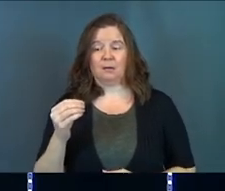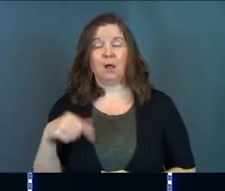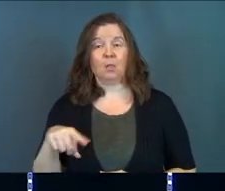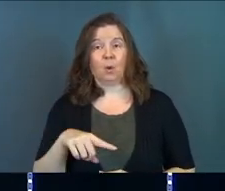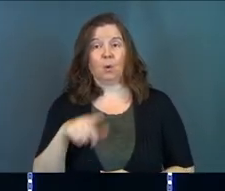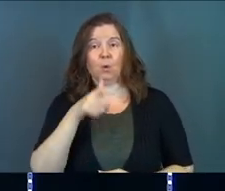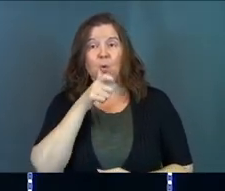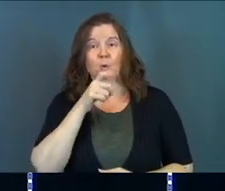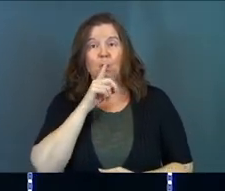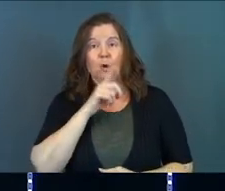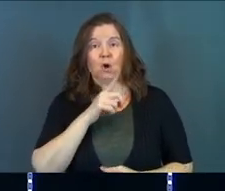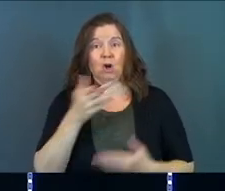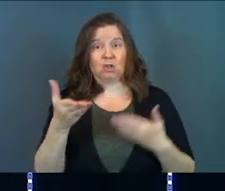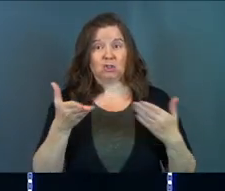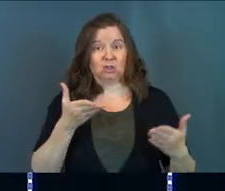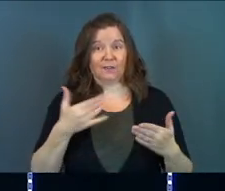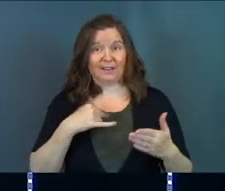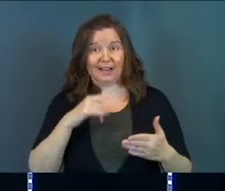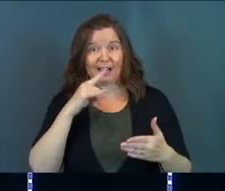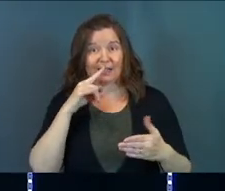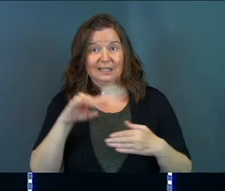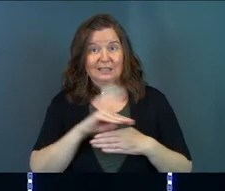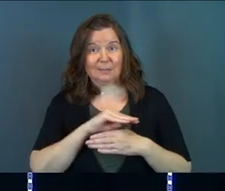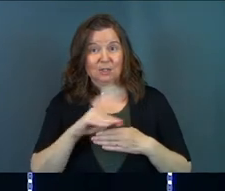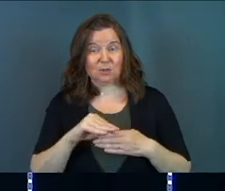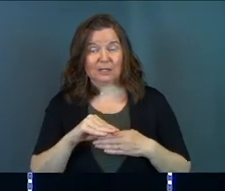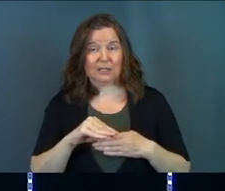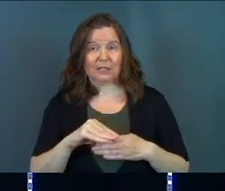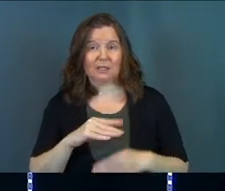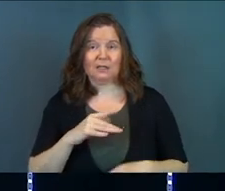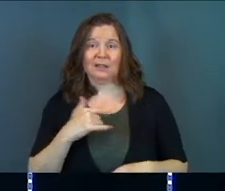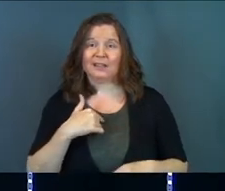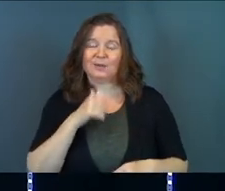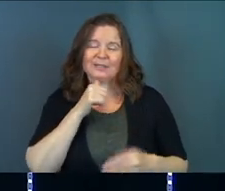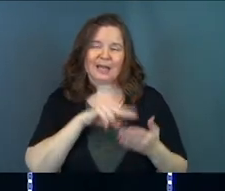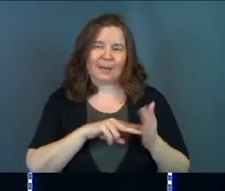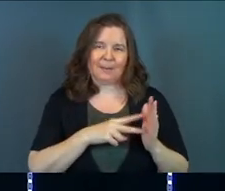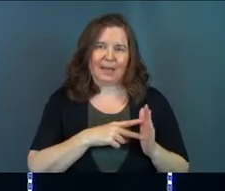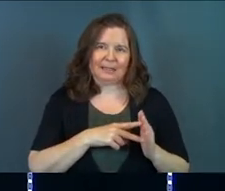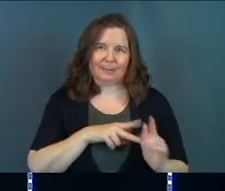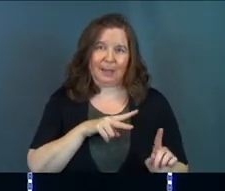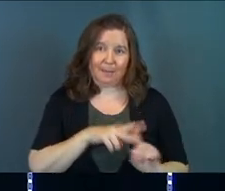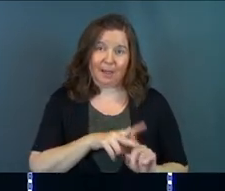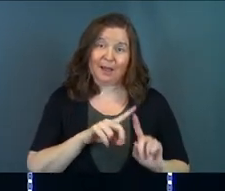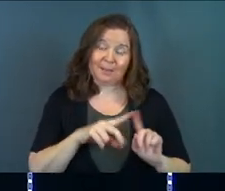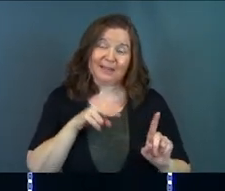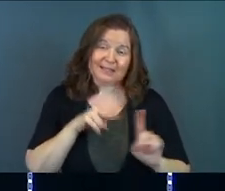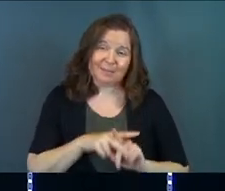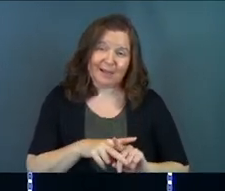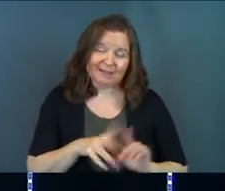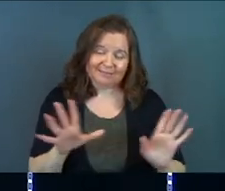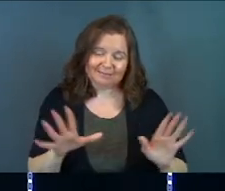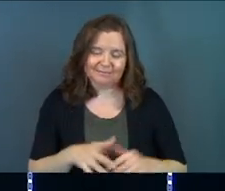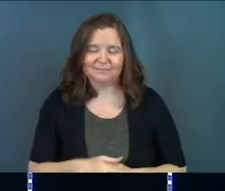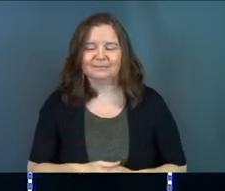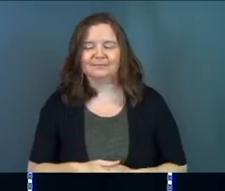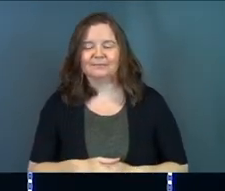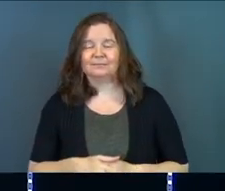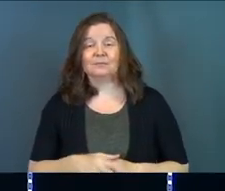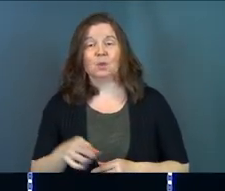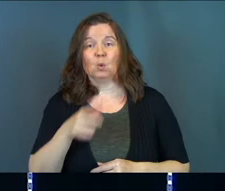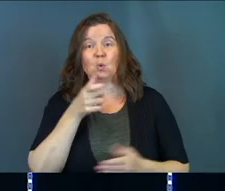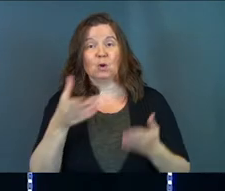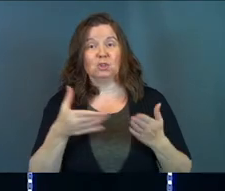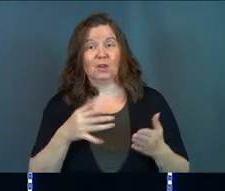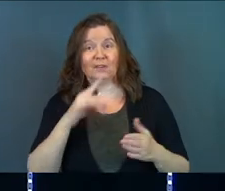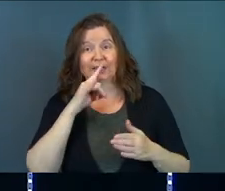And those of you that are serving in our kids' ministry, this was not meant to be a plug, but it's a plug.